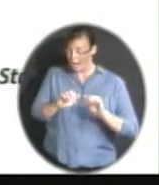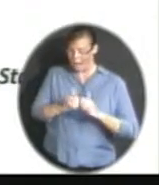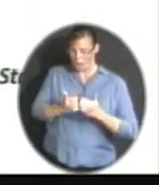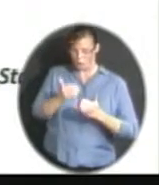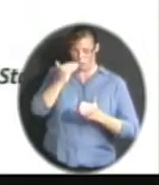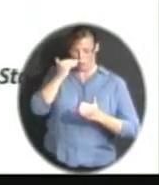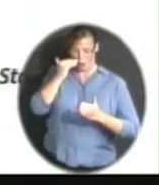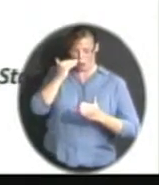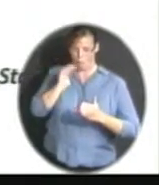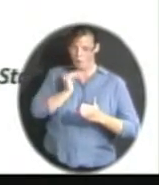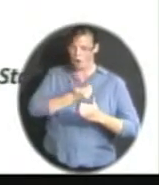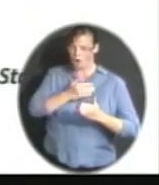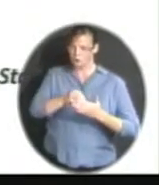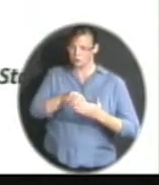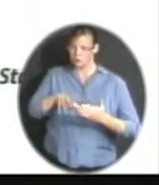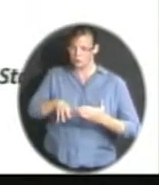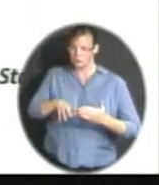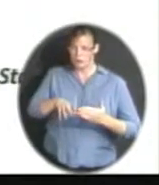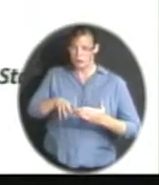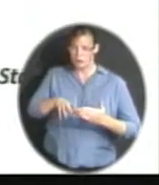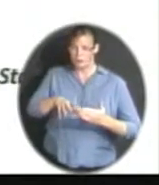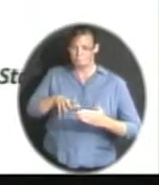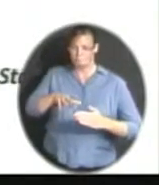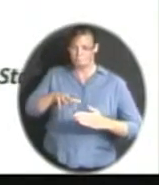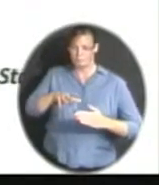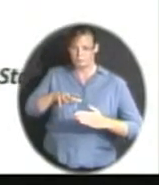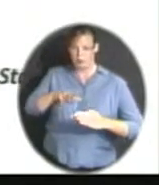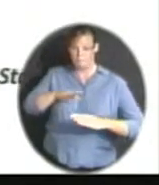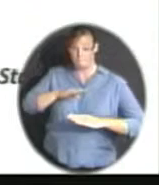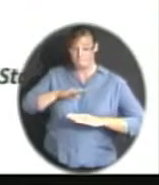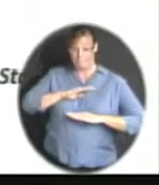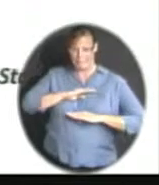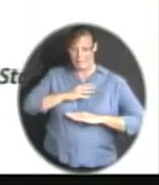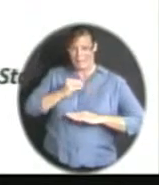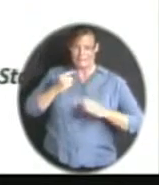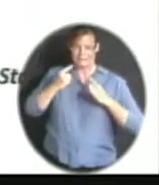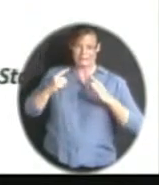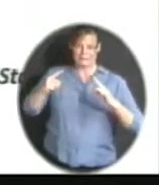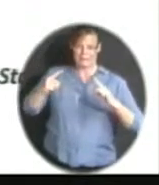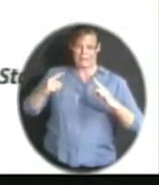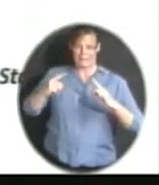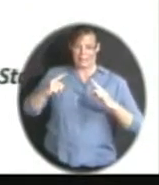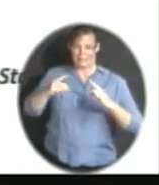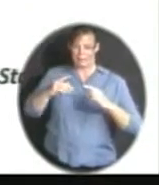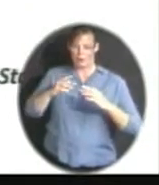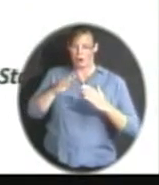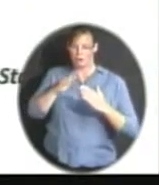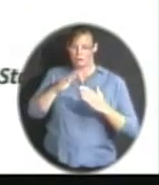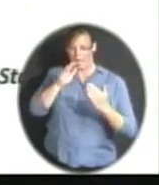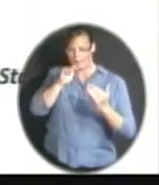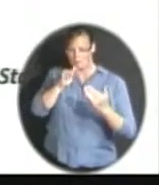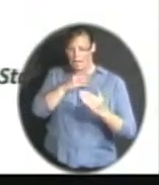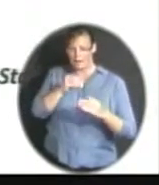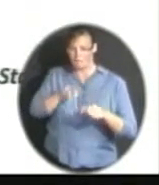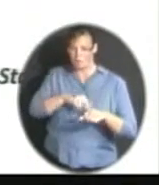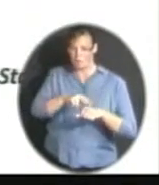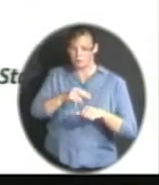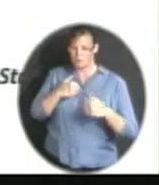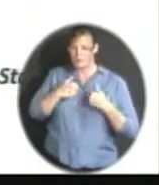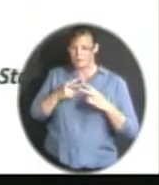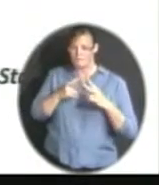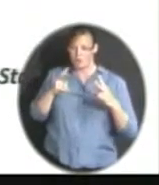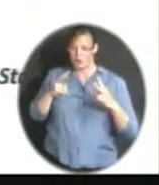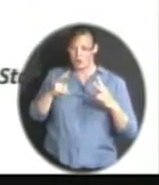we know our students are meeting and exceeding those expectations? And of course, we have a